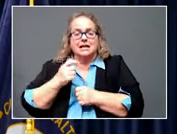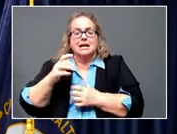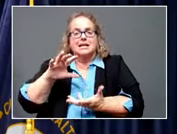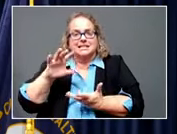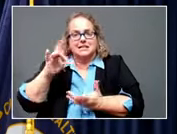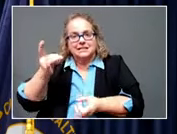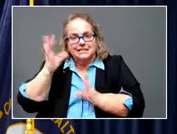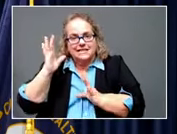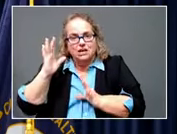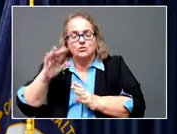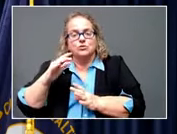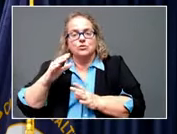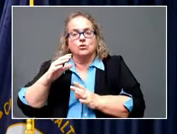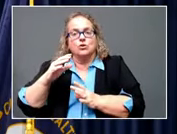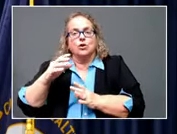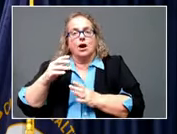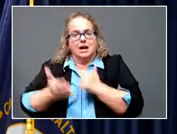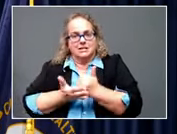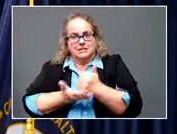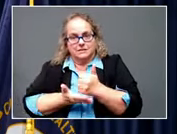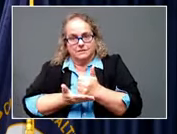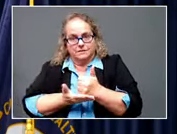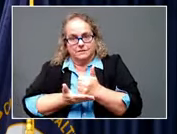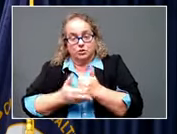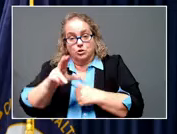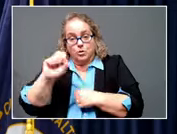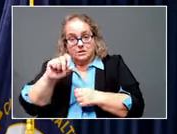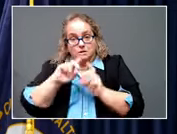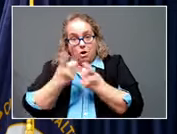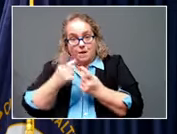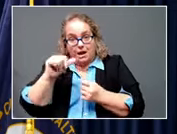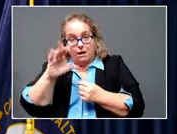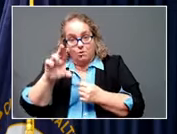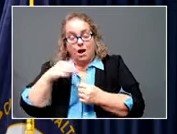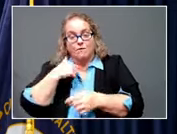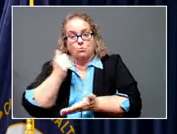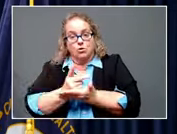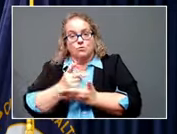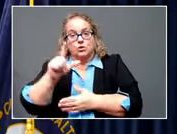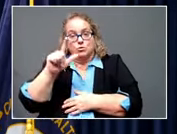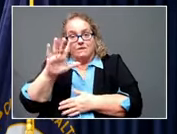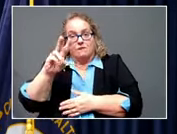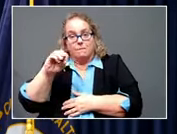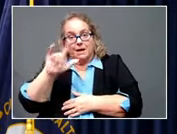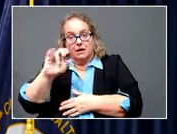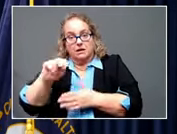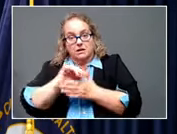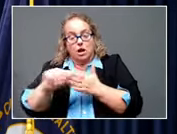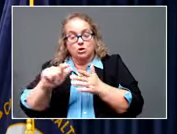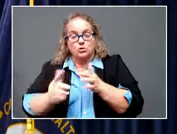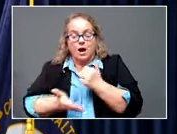assistance. U.S. Department of Labor has approved up to $25 million to assist dislocated workers in Kentucky with a